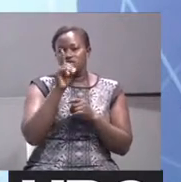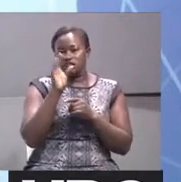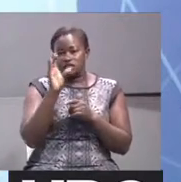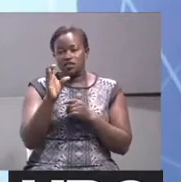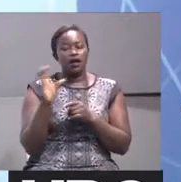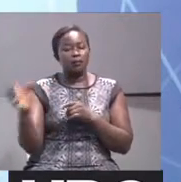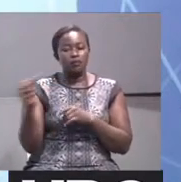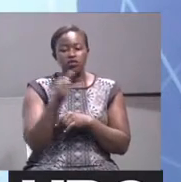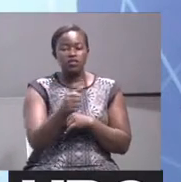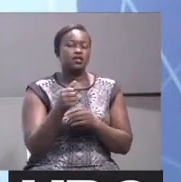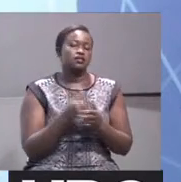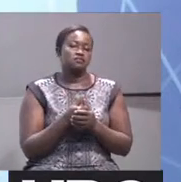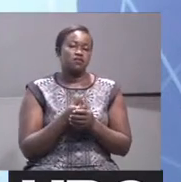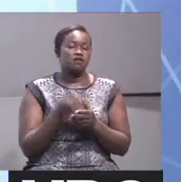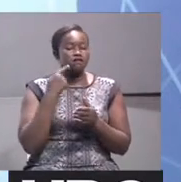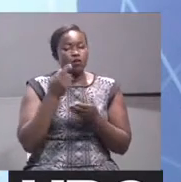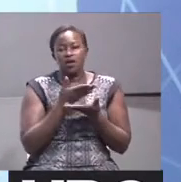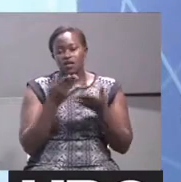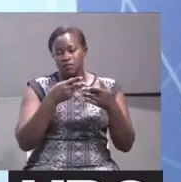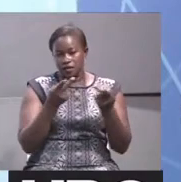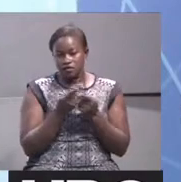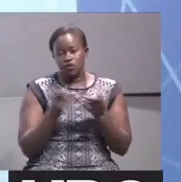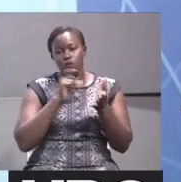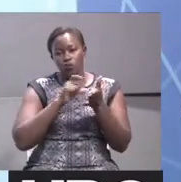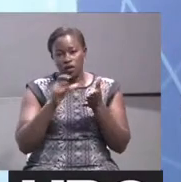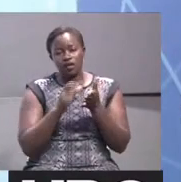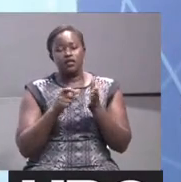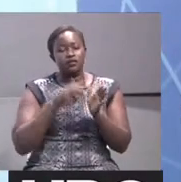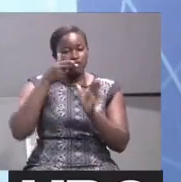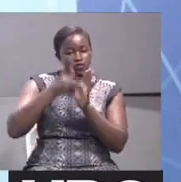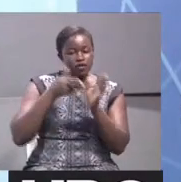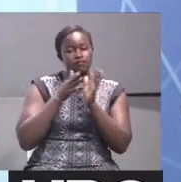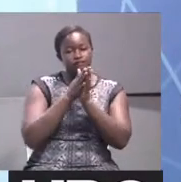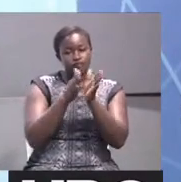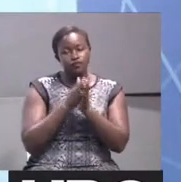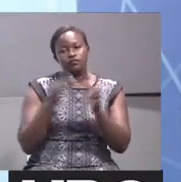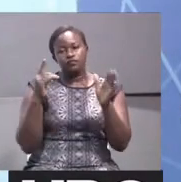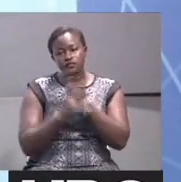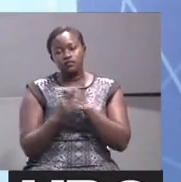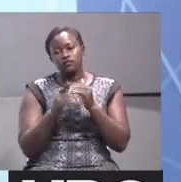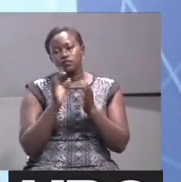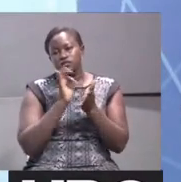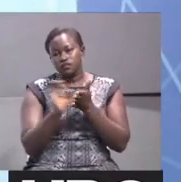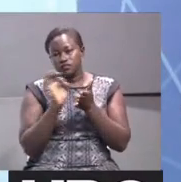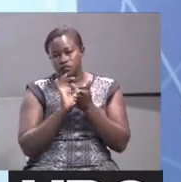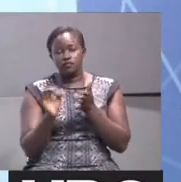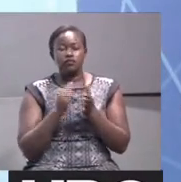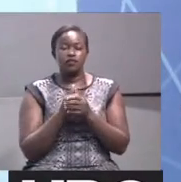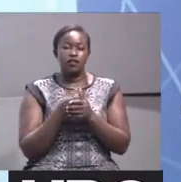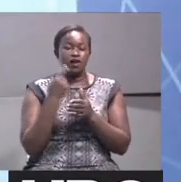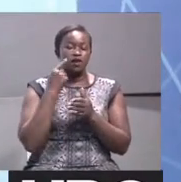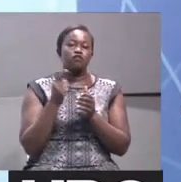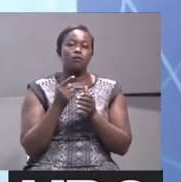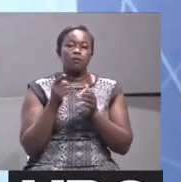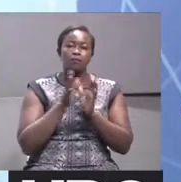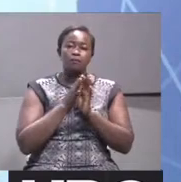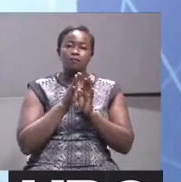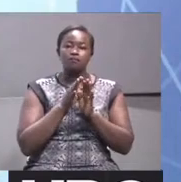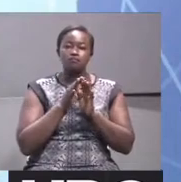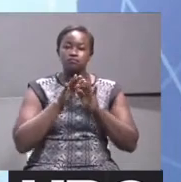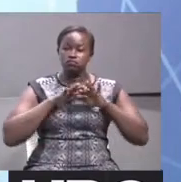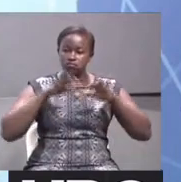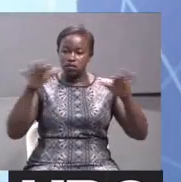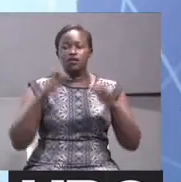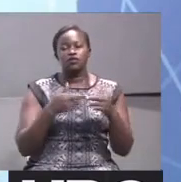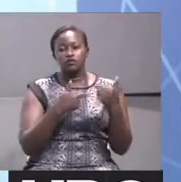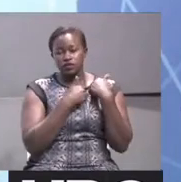position. During a weekly press briefing, the Deputy Secretary General of the Deputy Secretary for Publicity in charge of